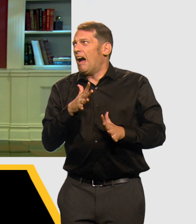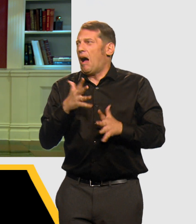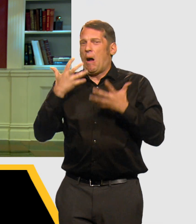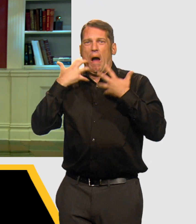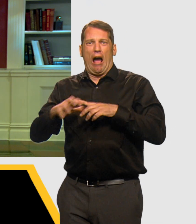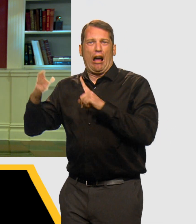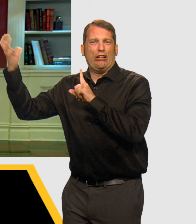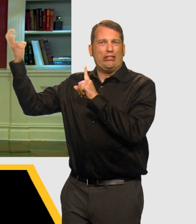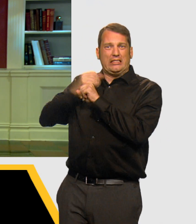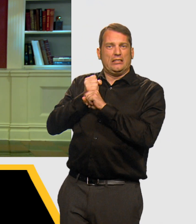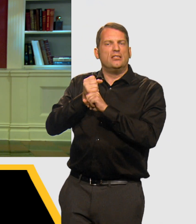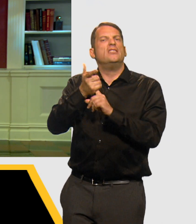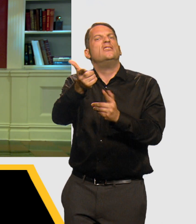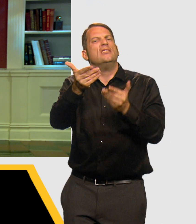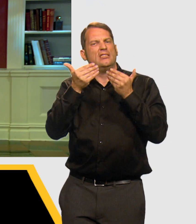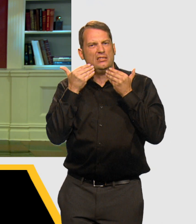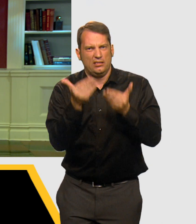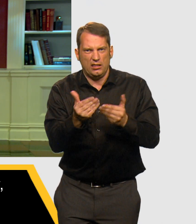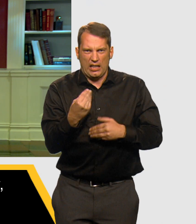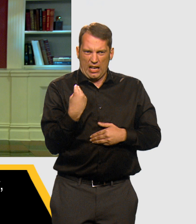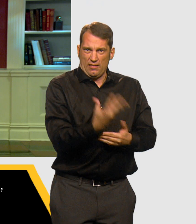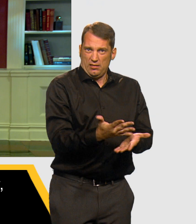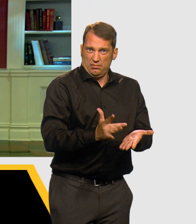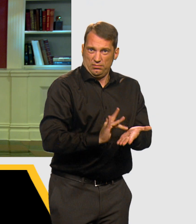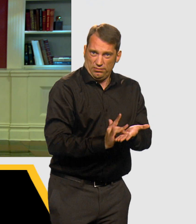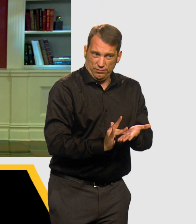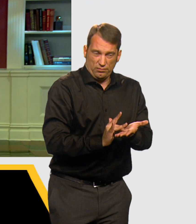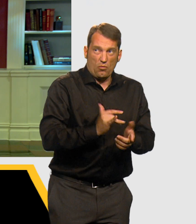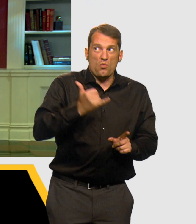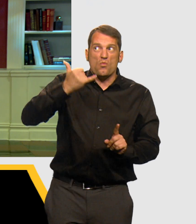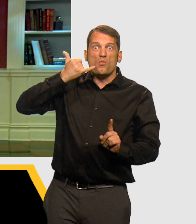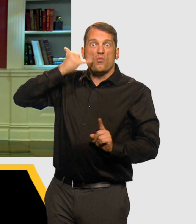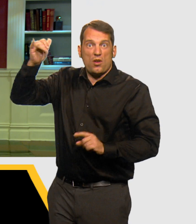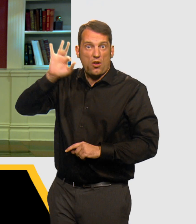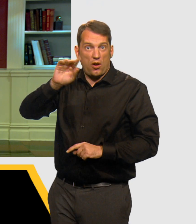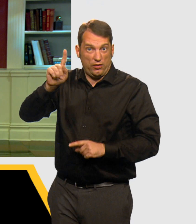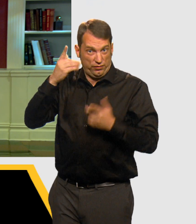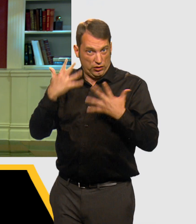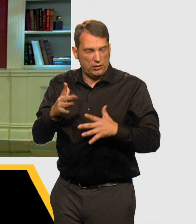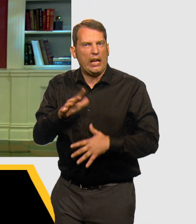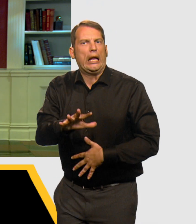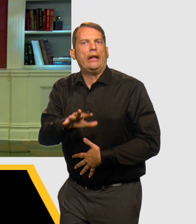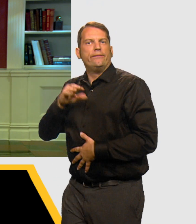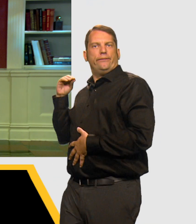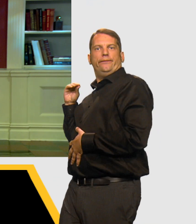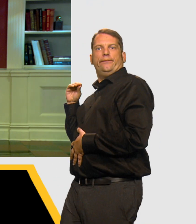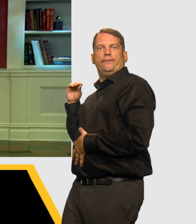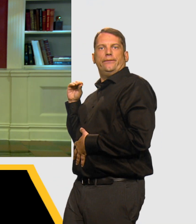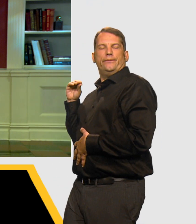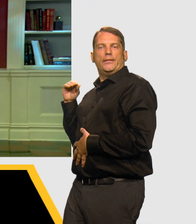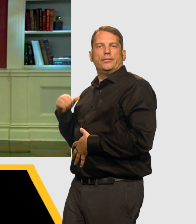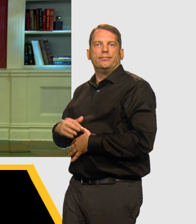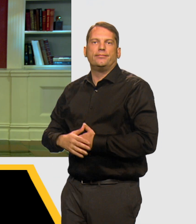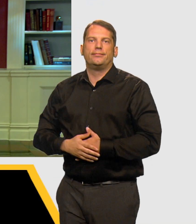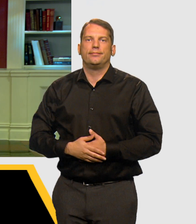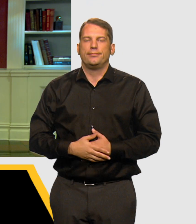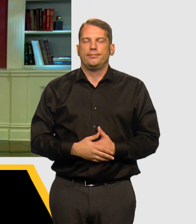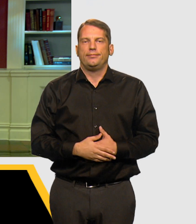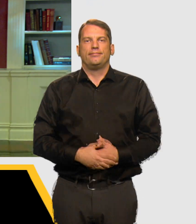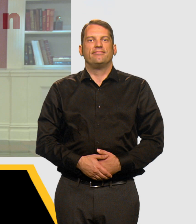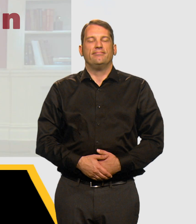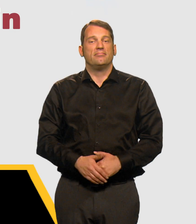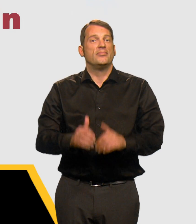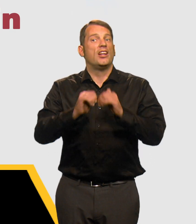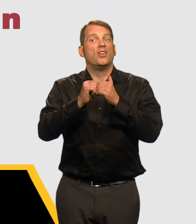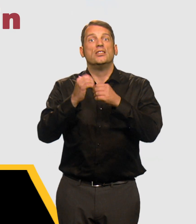Samaritan law, or you fear being arrested, please at least give a dose of naloxone and call 911 before leaving the